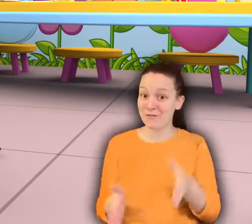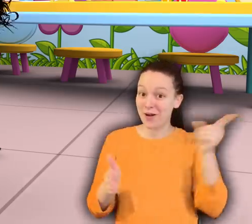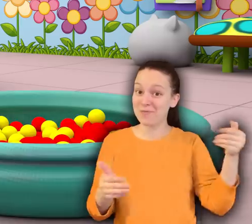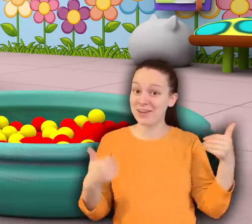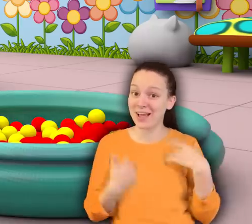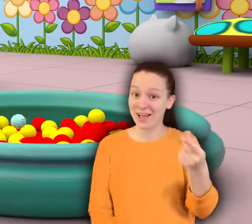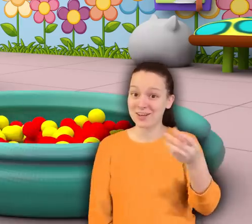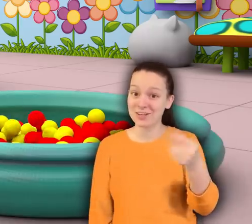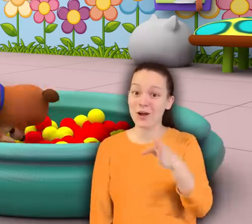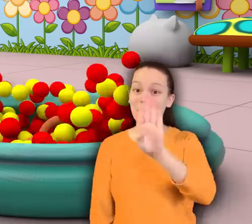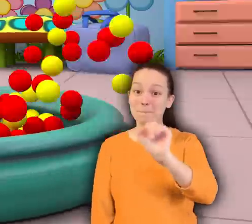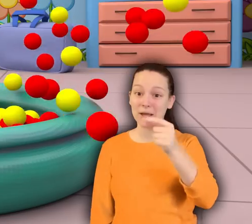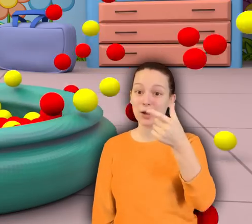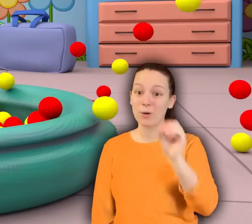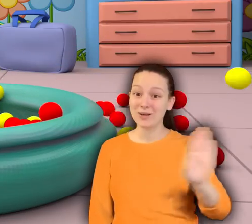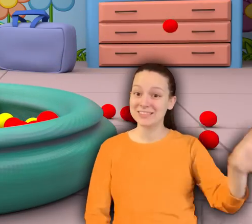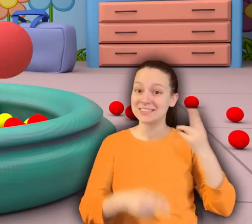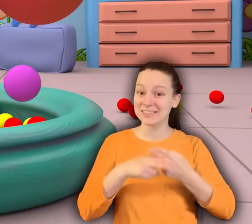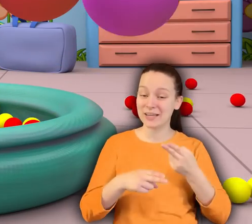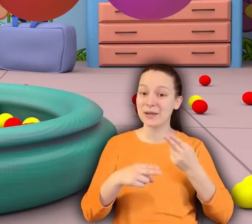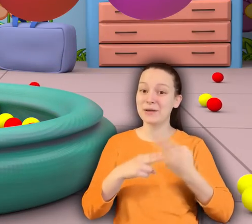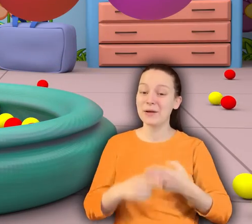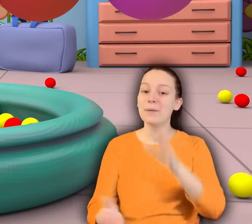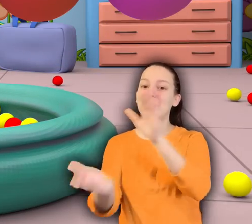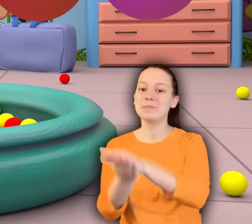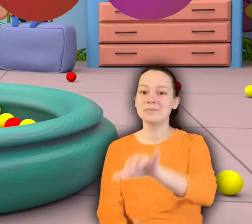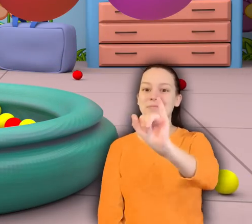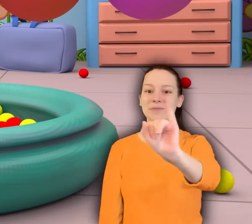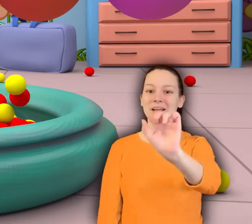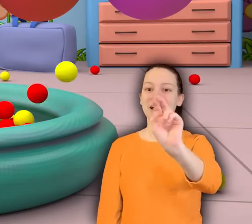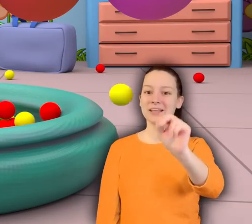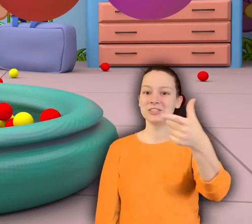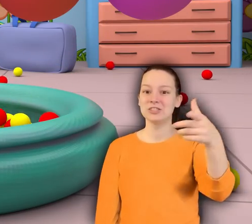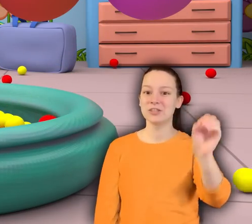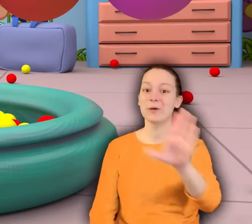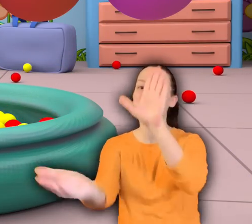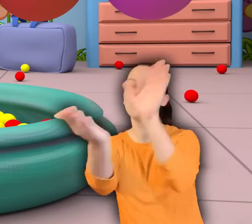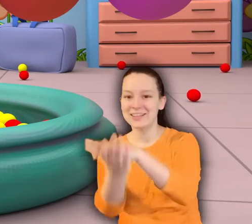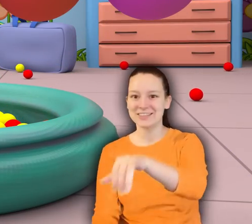there was a farmer who had a dog and Bingo was his name-o i-n-g-o